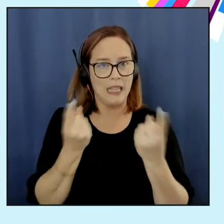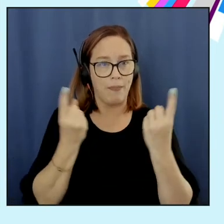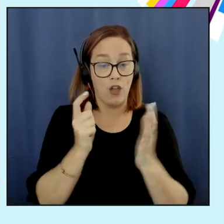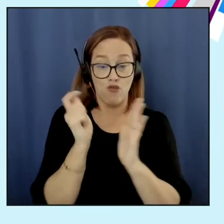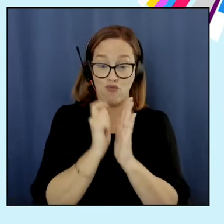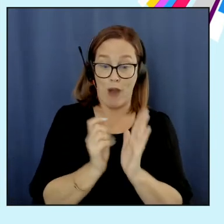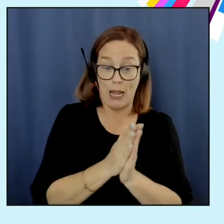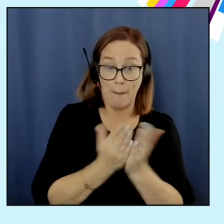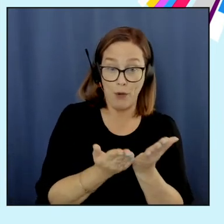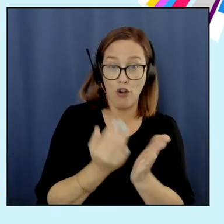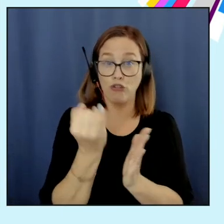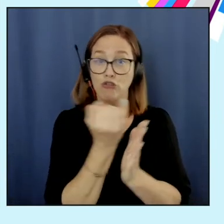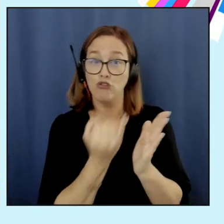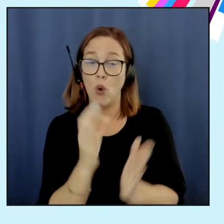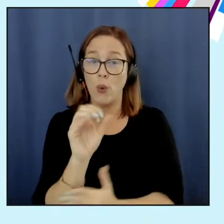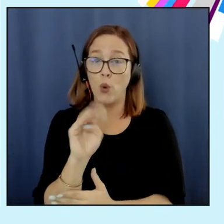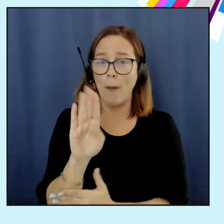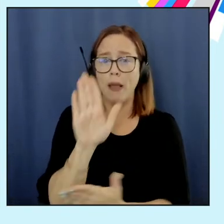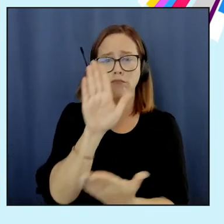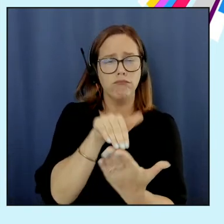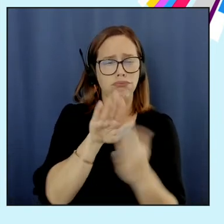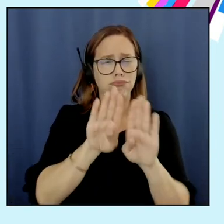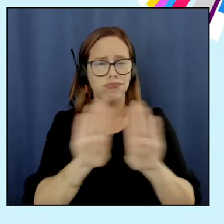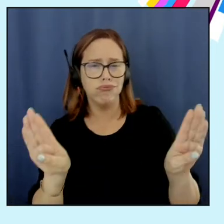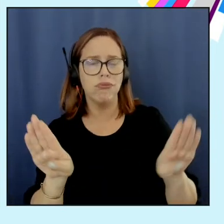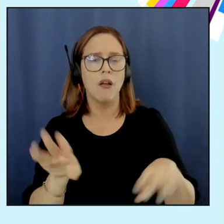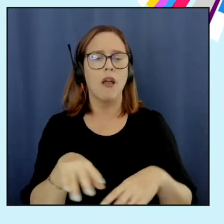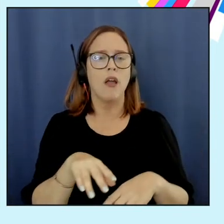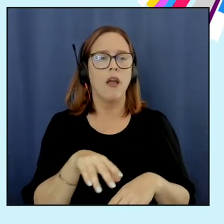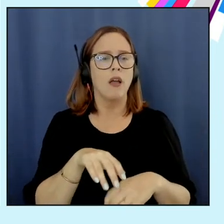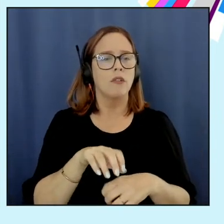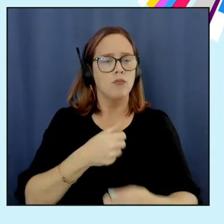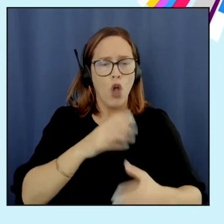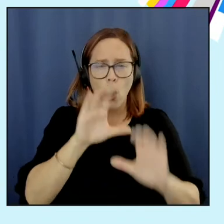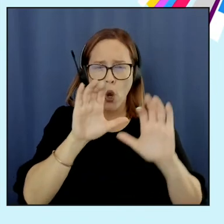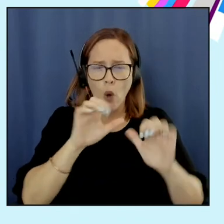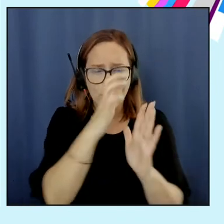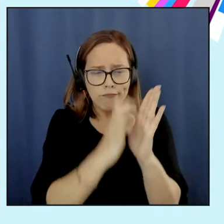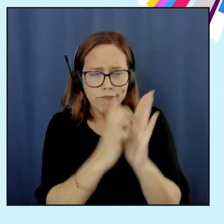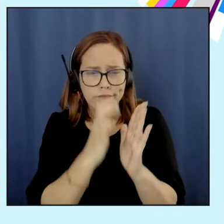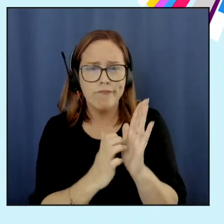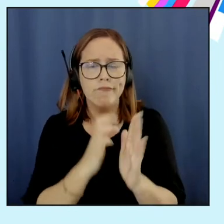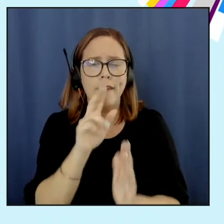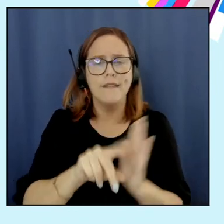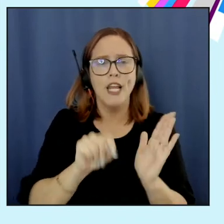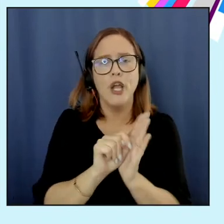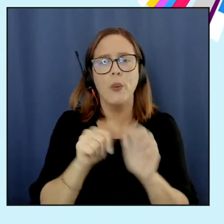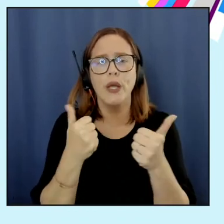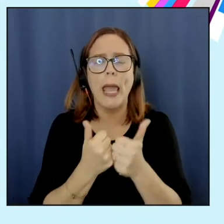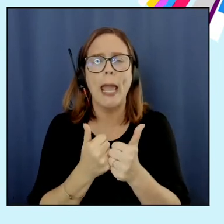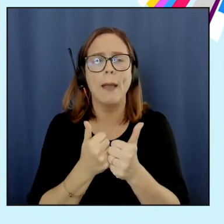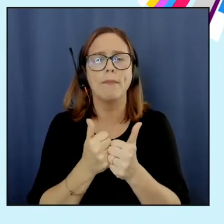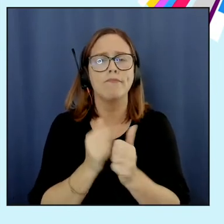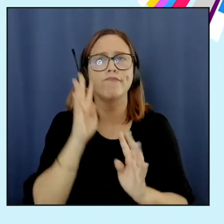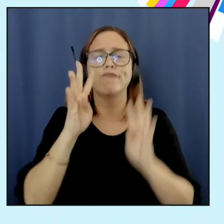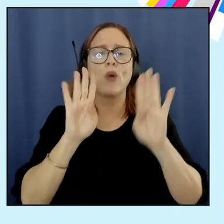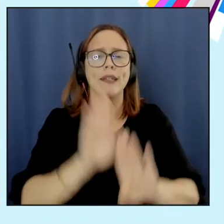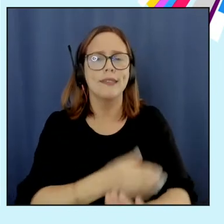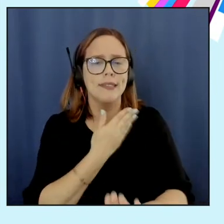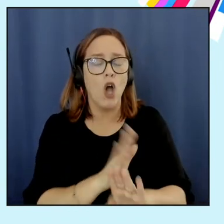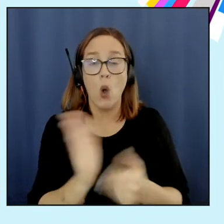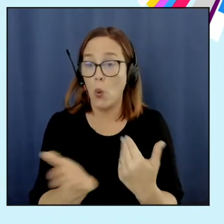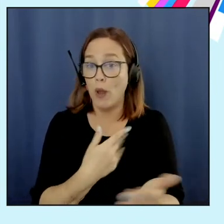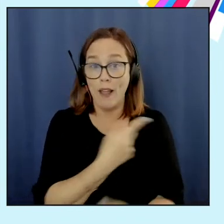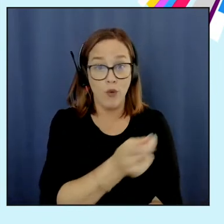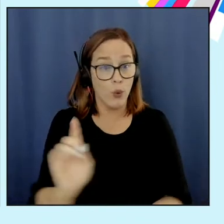drawing a comic, if you're painting a mural, if you're coding a video game, if you're composing a song, whatever you're doing, we just want to say it is so